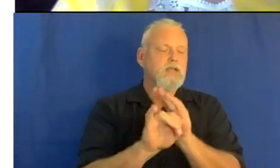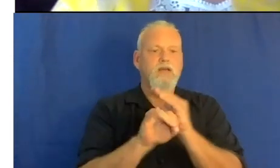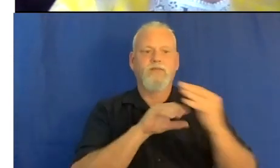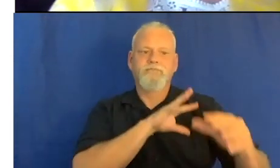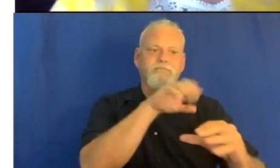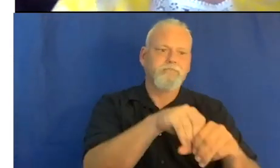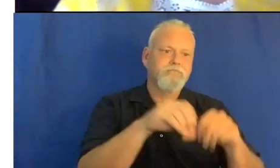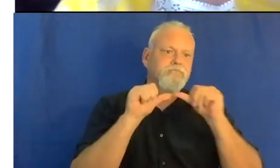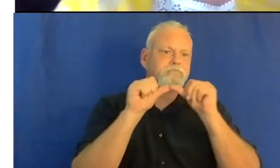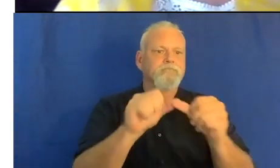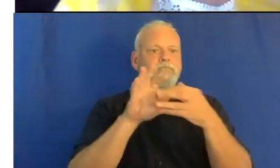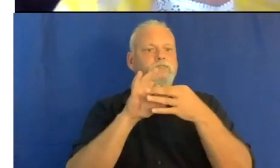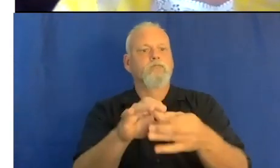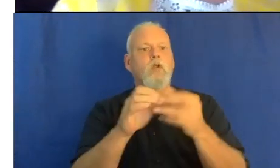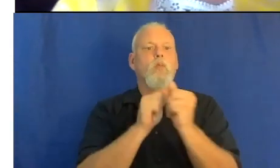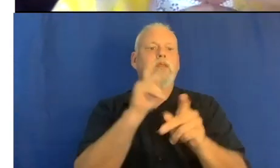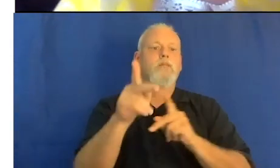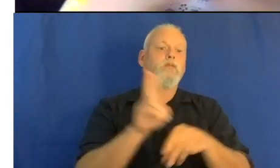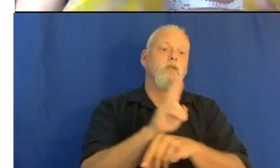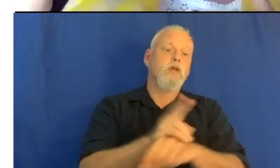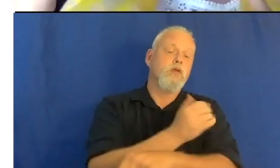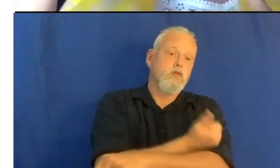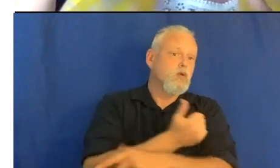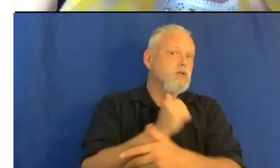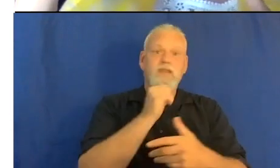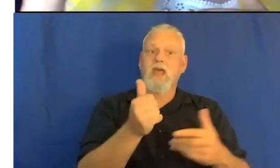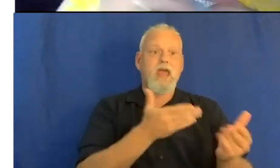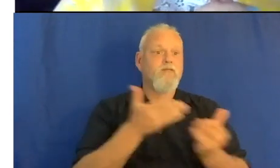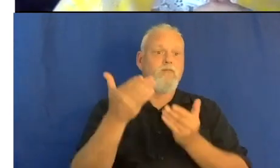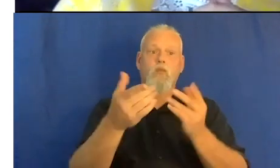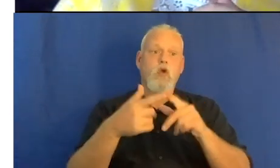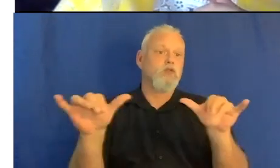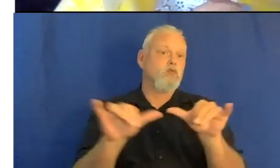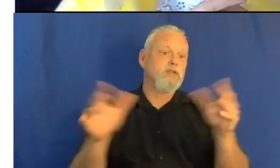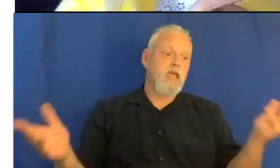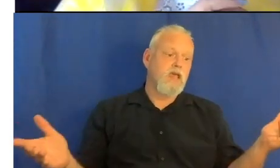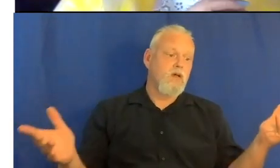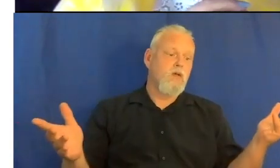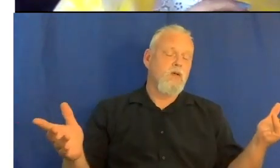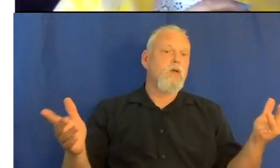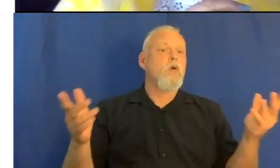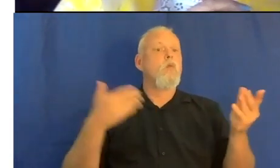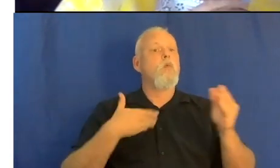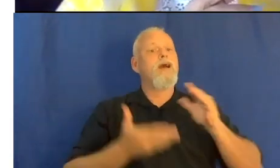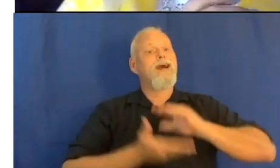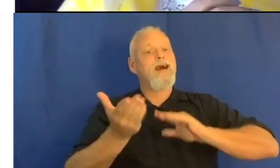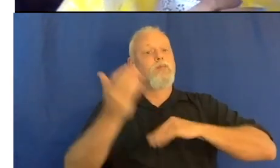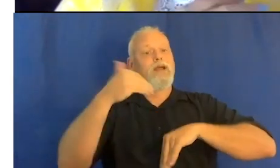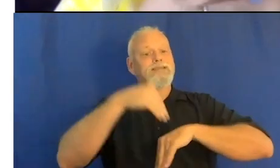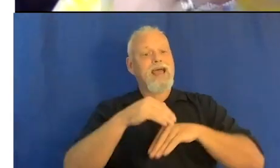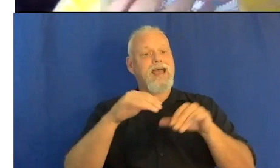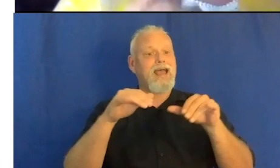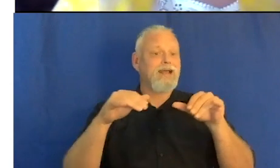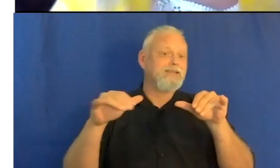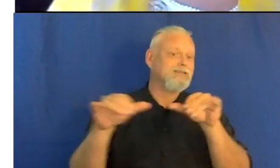maintain relationships with people who use drugs, they haven't been brought to scale. And what operates at scale hasn't worked well,